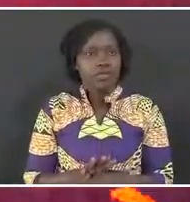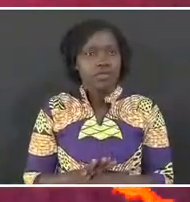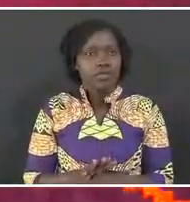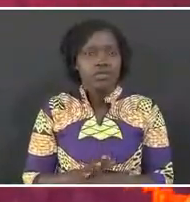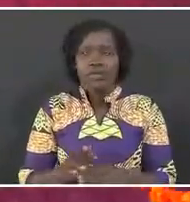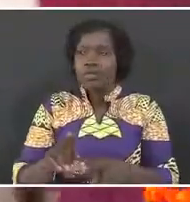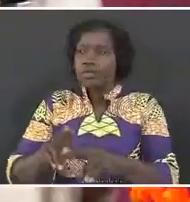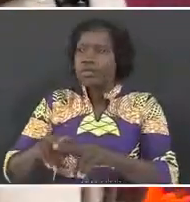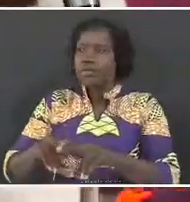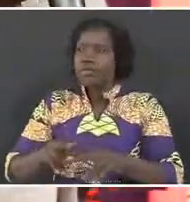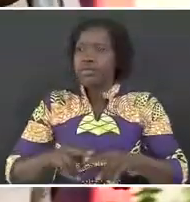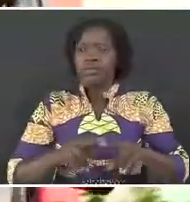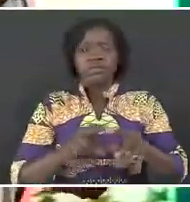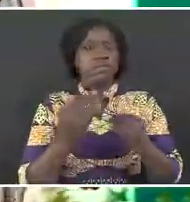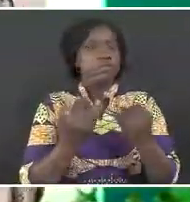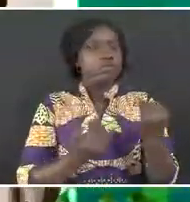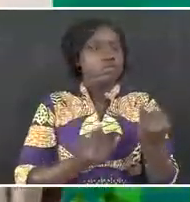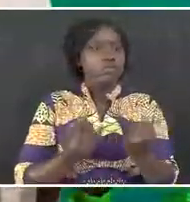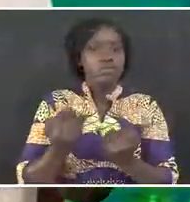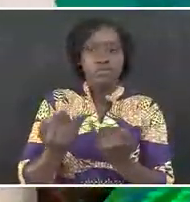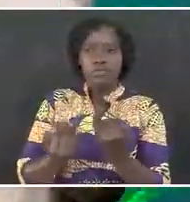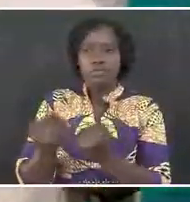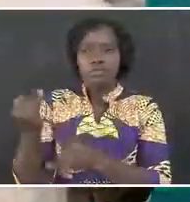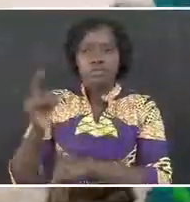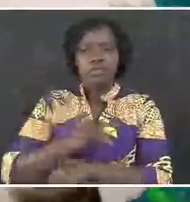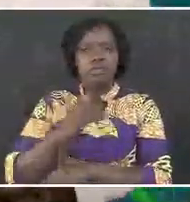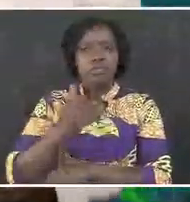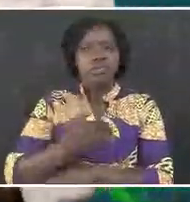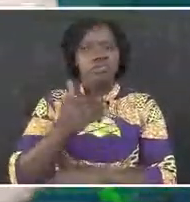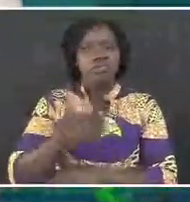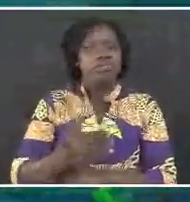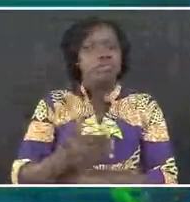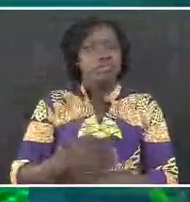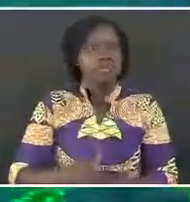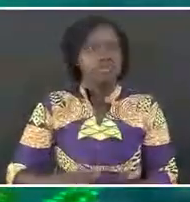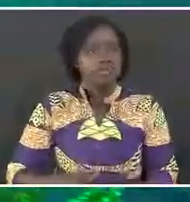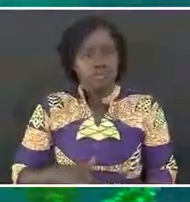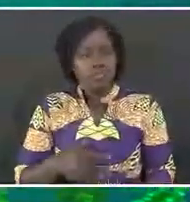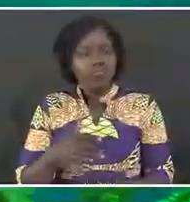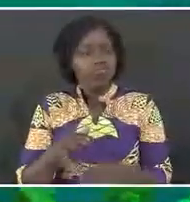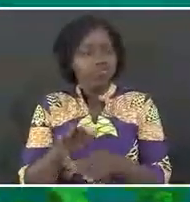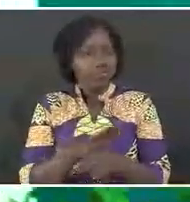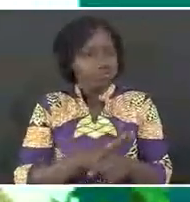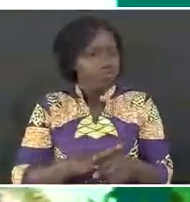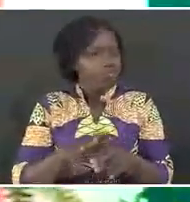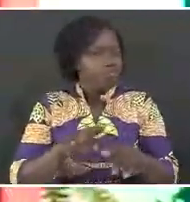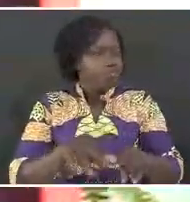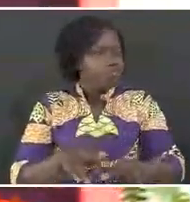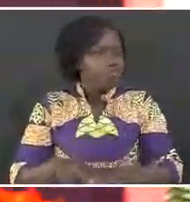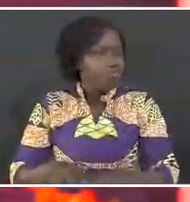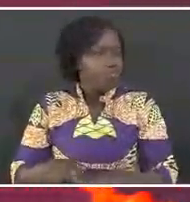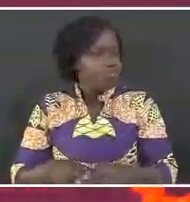We sit here Sabbath after Sabbath, feeling comfortable.